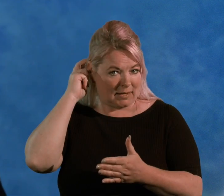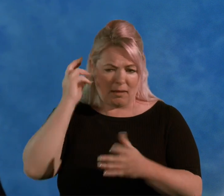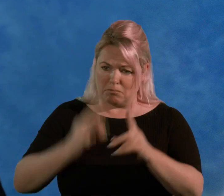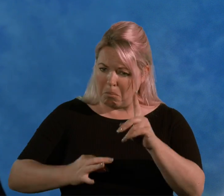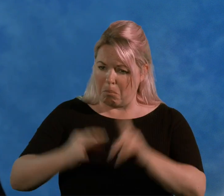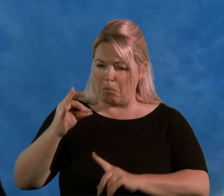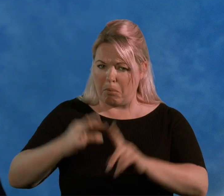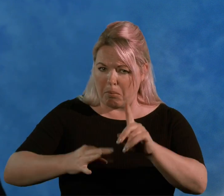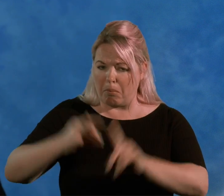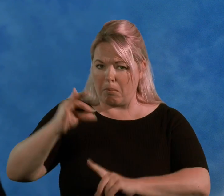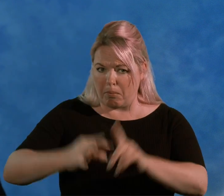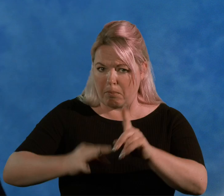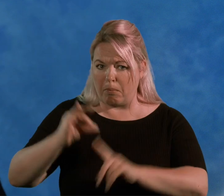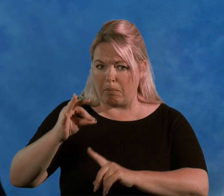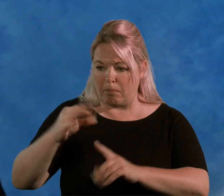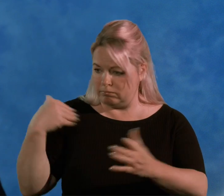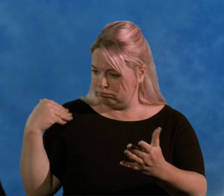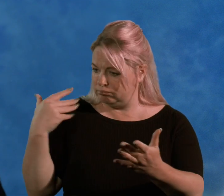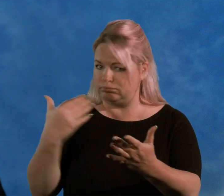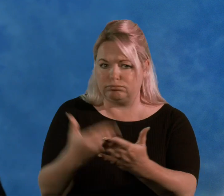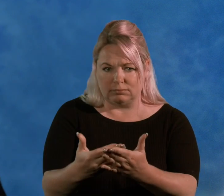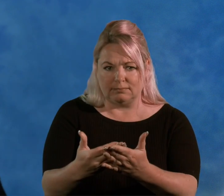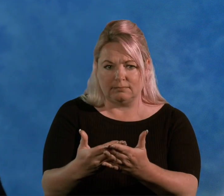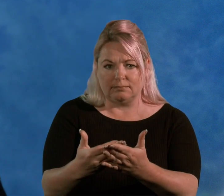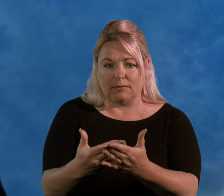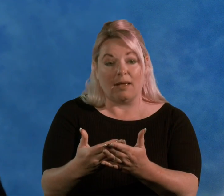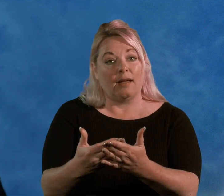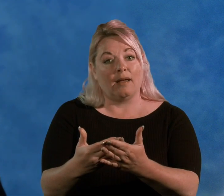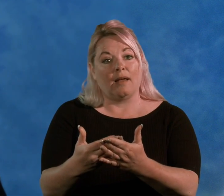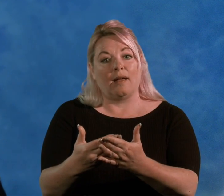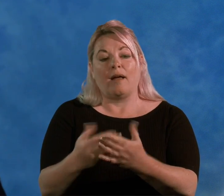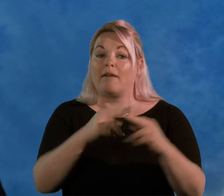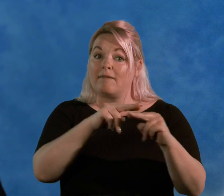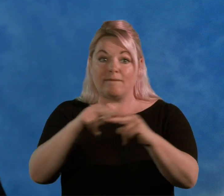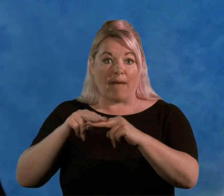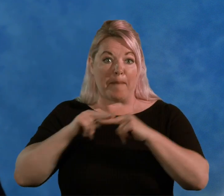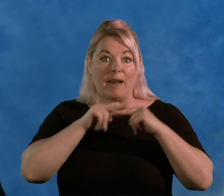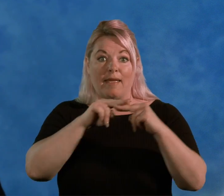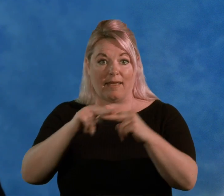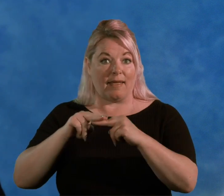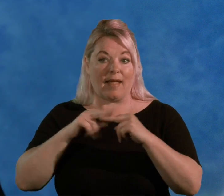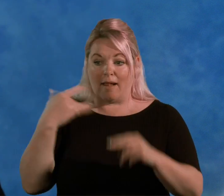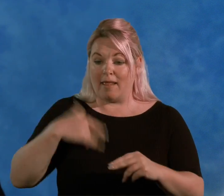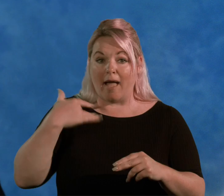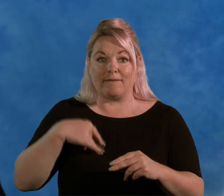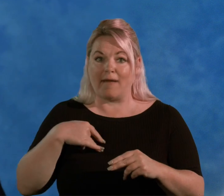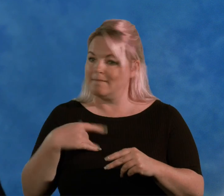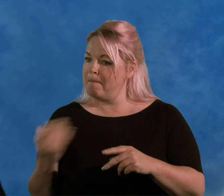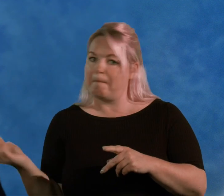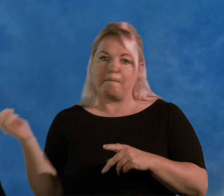been improving since those days. I would say family life has returned for